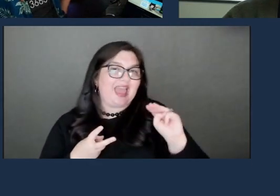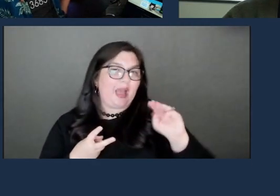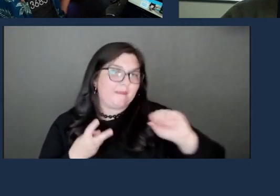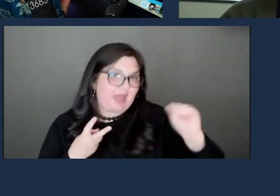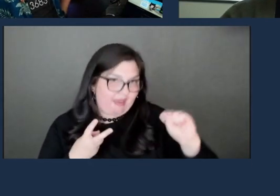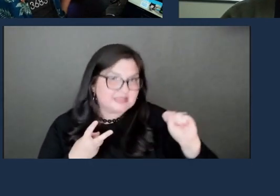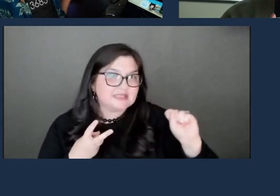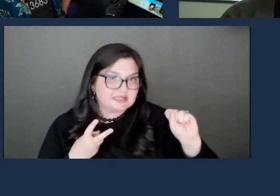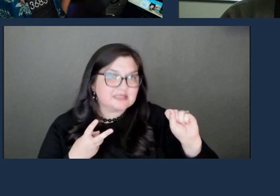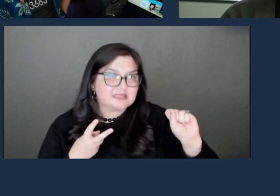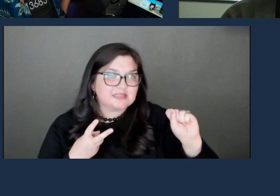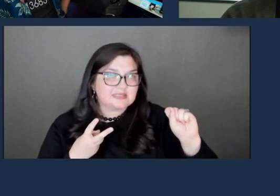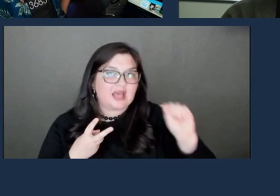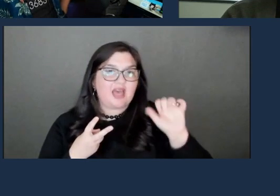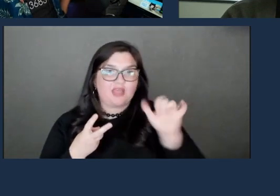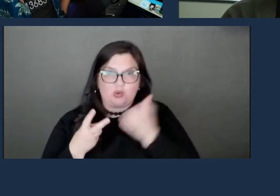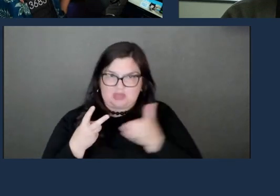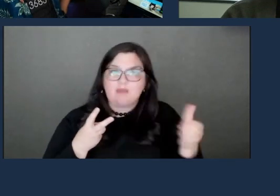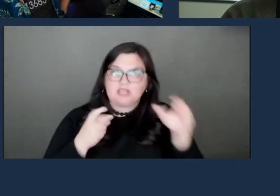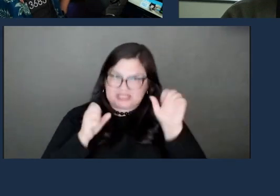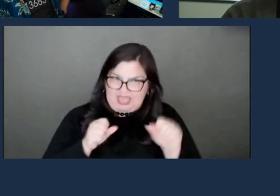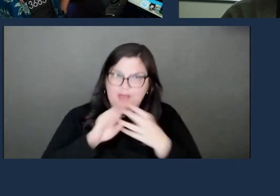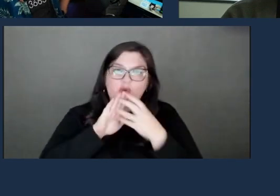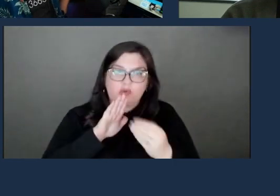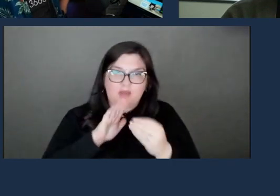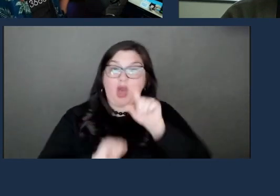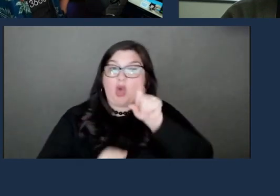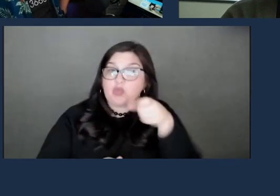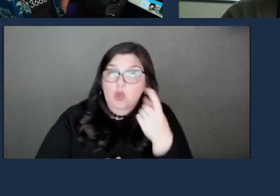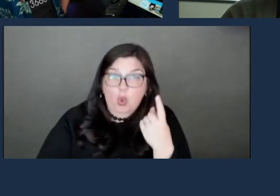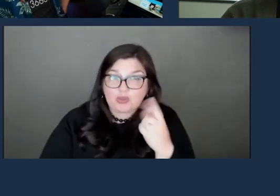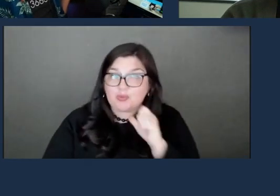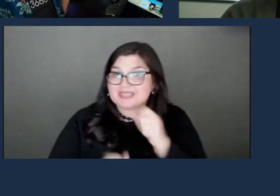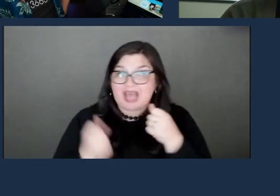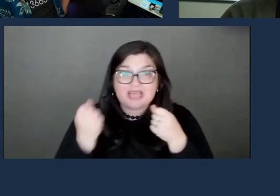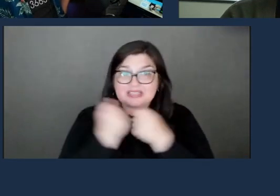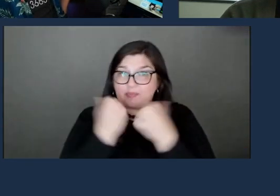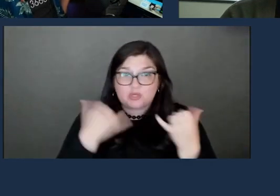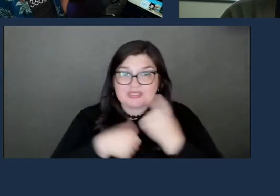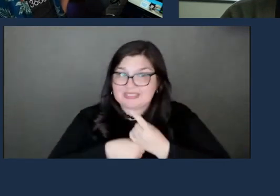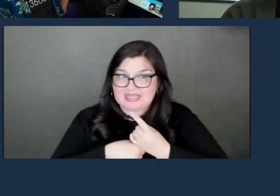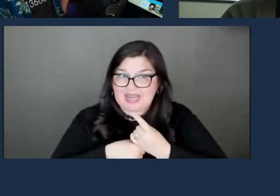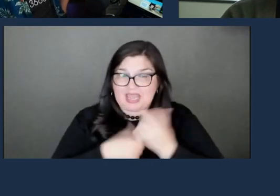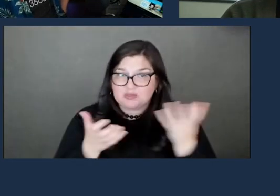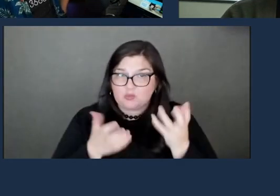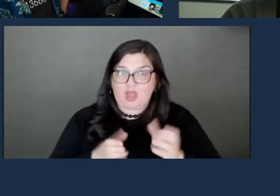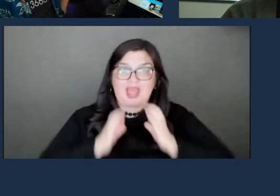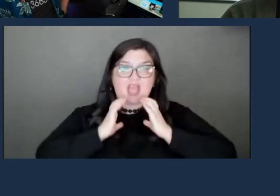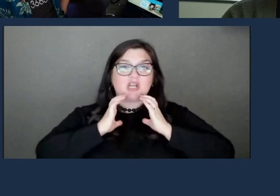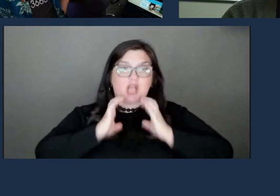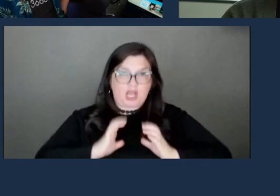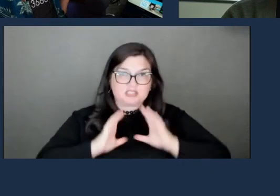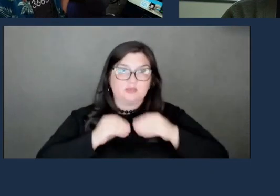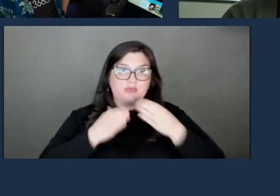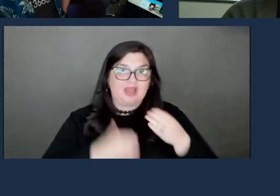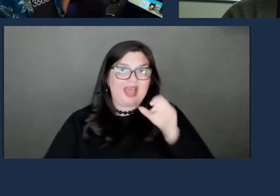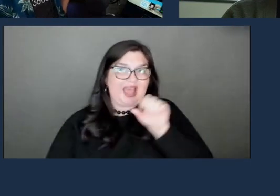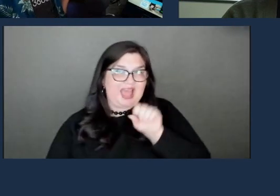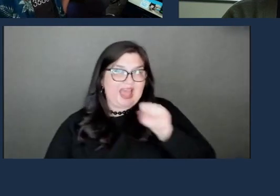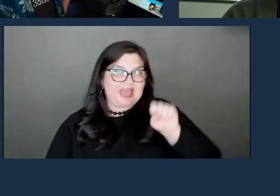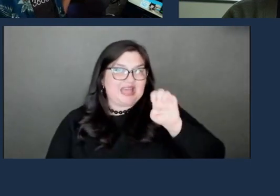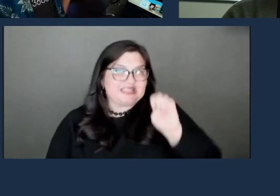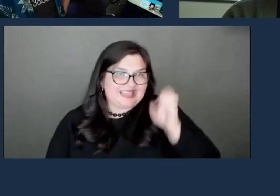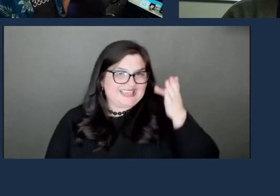on those objects can be replicated. The only one that is not supported today is customer provided keys, so the